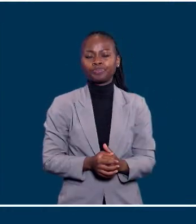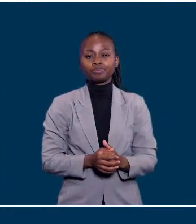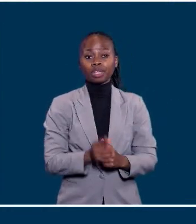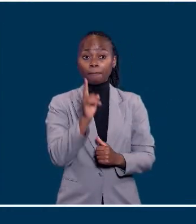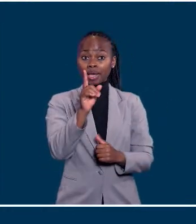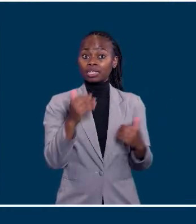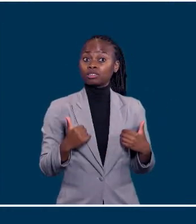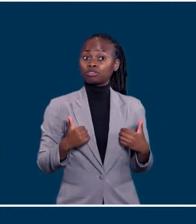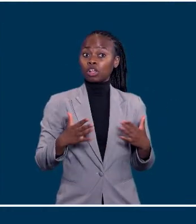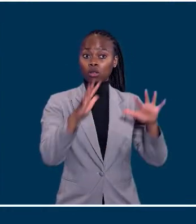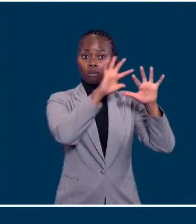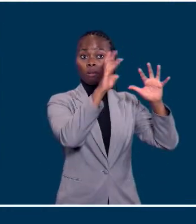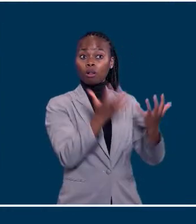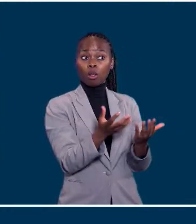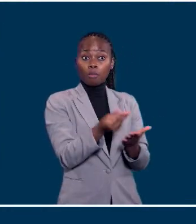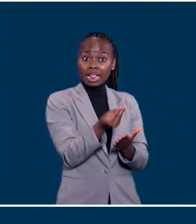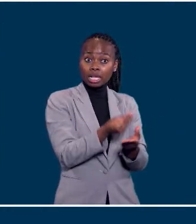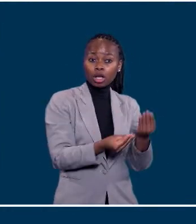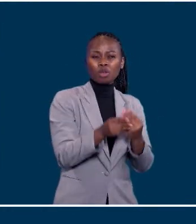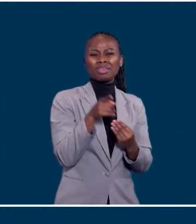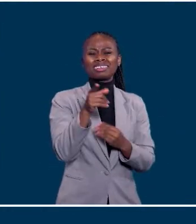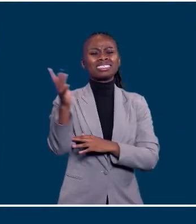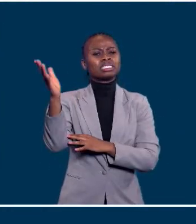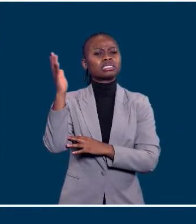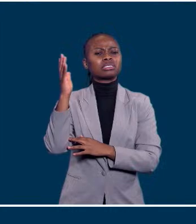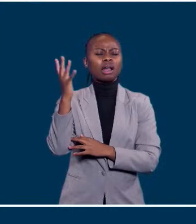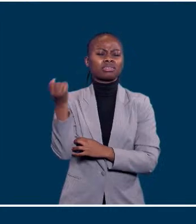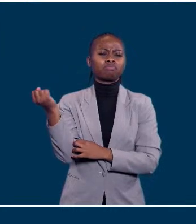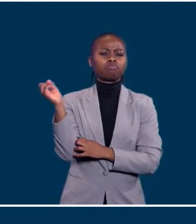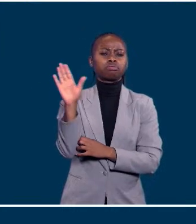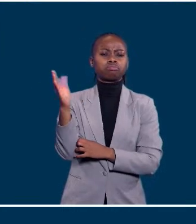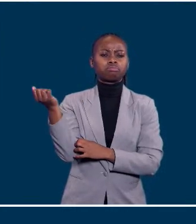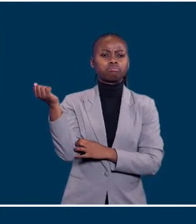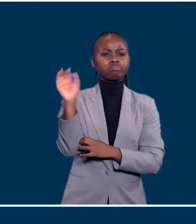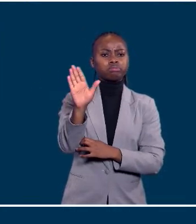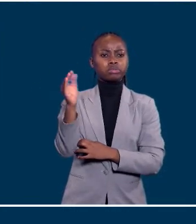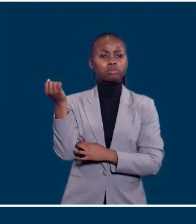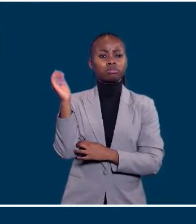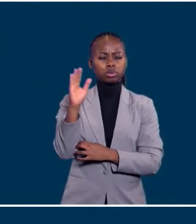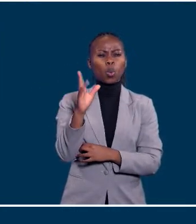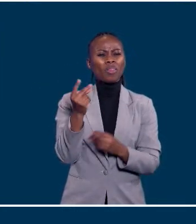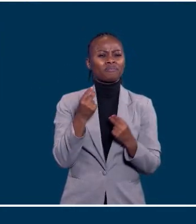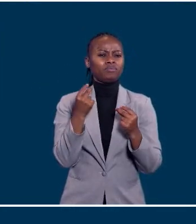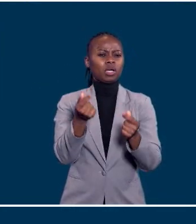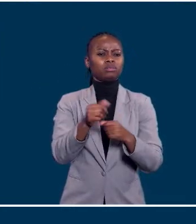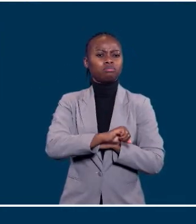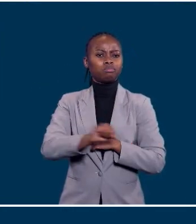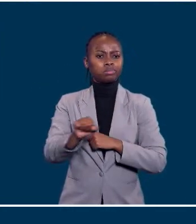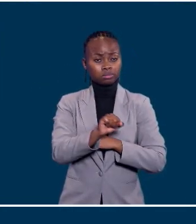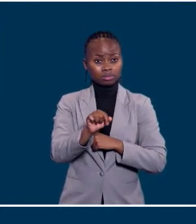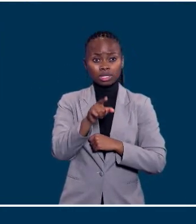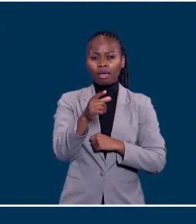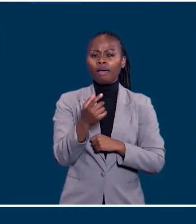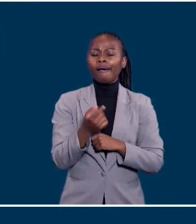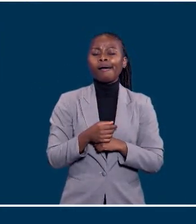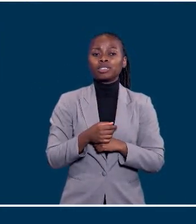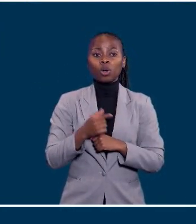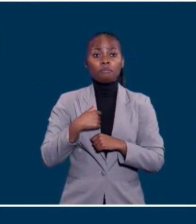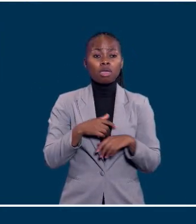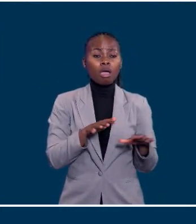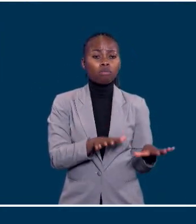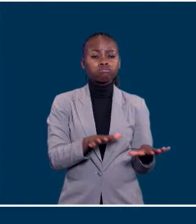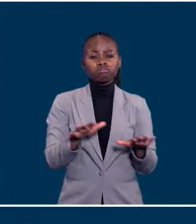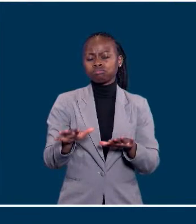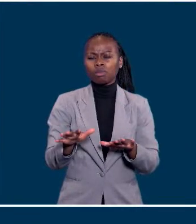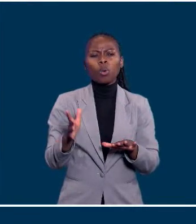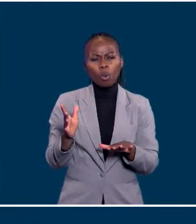So I'm going to go through these slides pretty quickly. I've got quite a few of them, so I'm not going to be, unfortunately, as succinct as I'd like to be, but I will